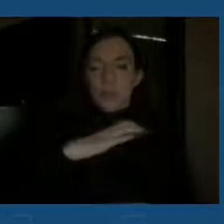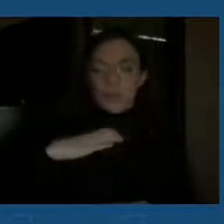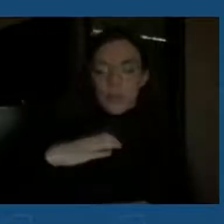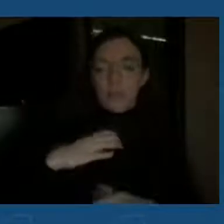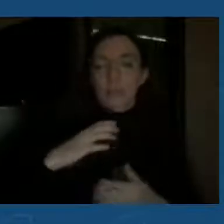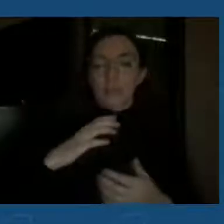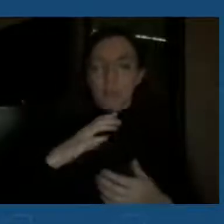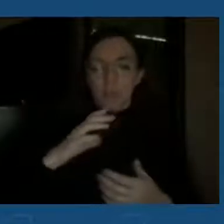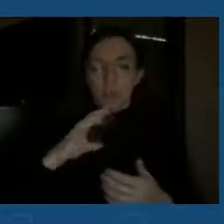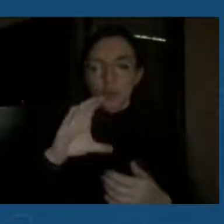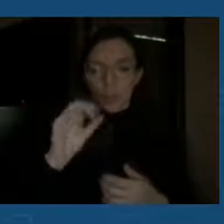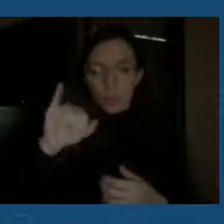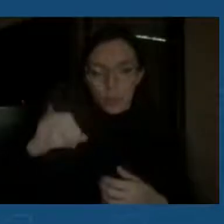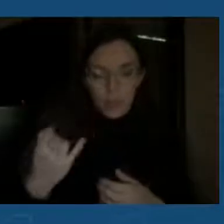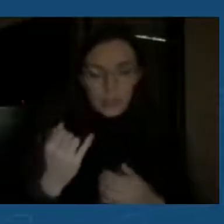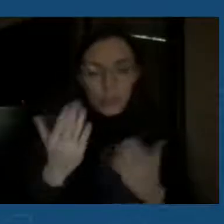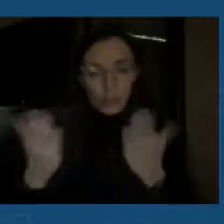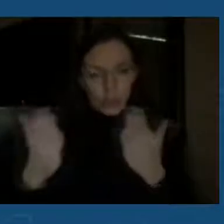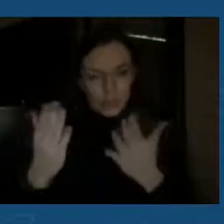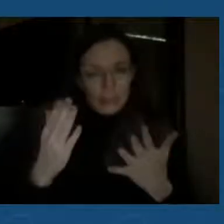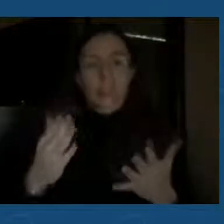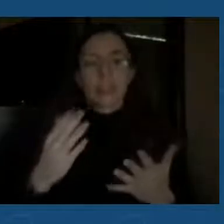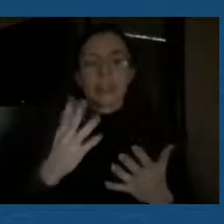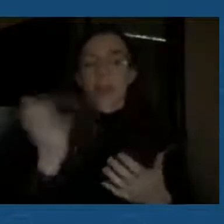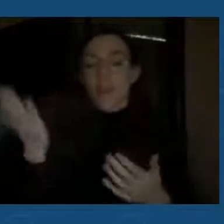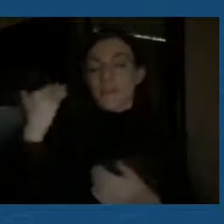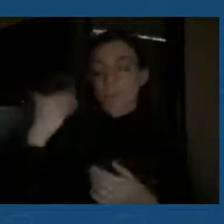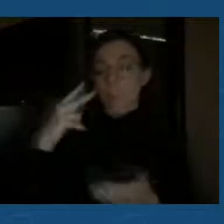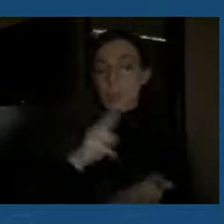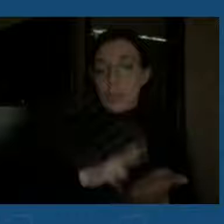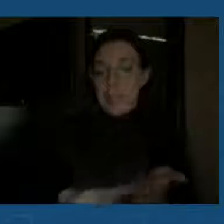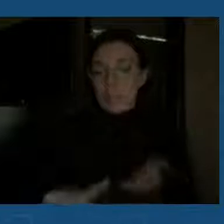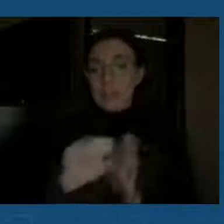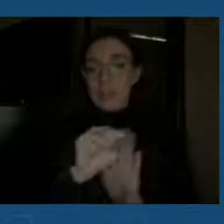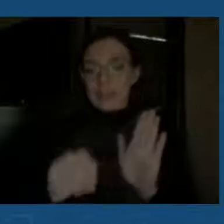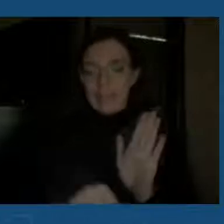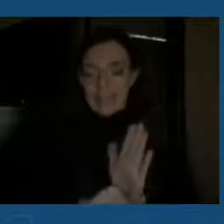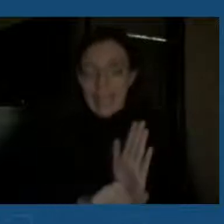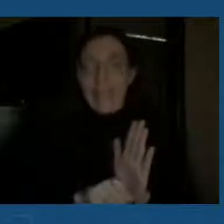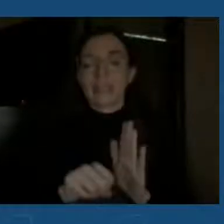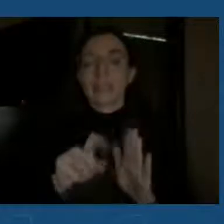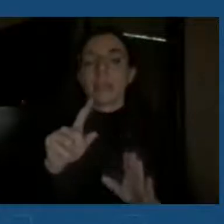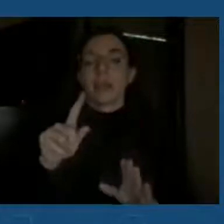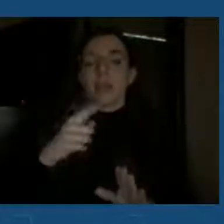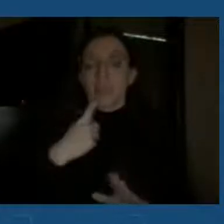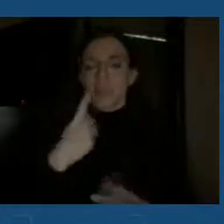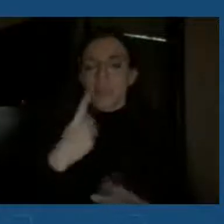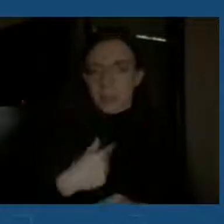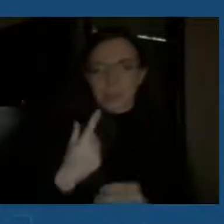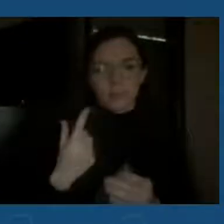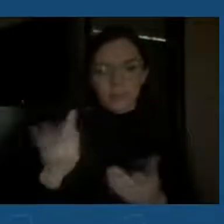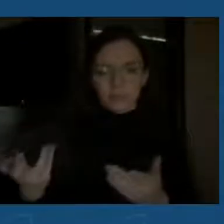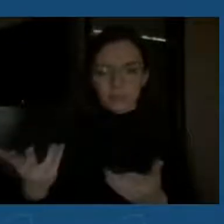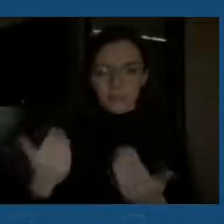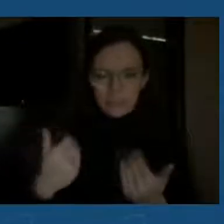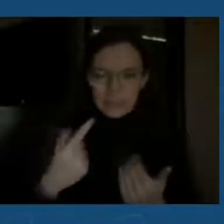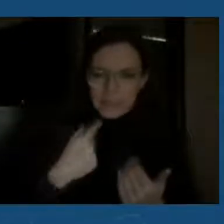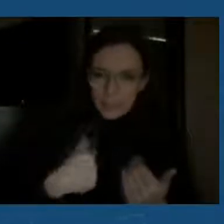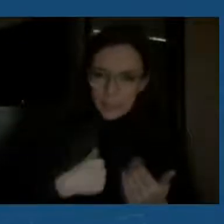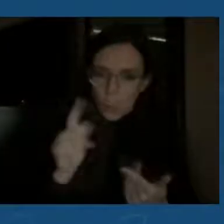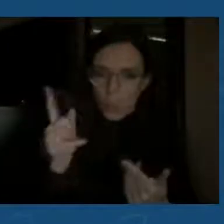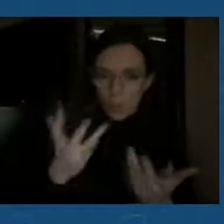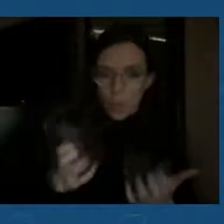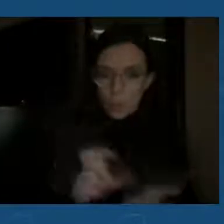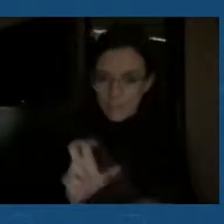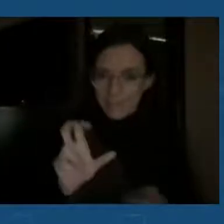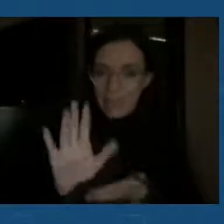Rosado, our former Secretary of State, who, when I took office, I said, tell me an area where you want to invest your talents because you have so much to